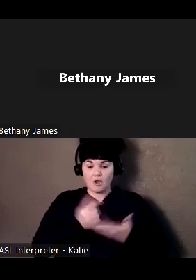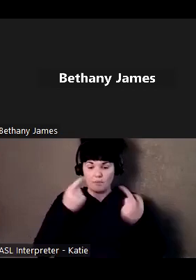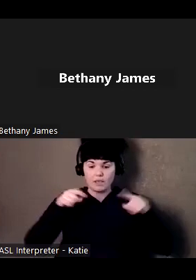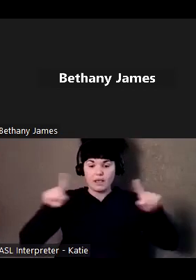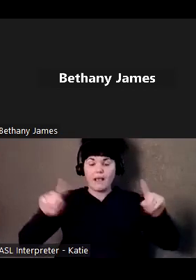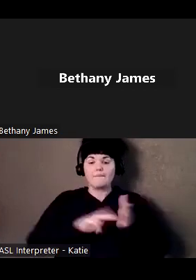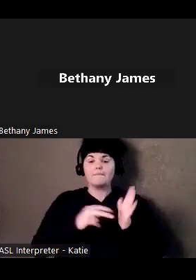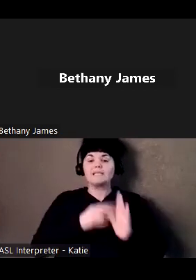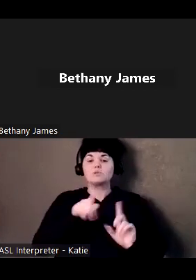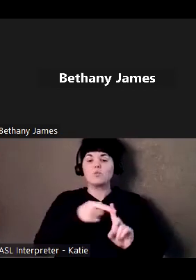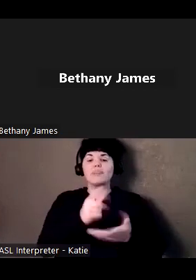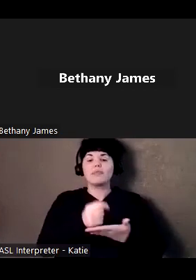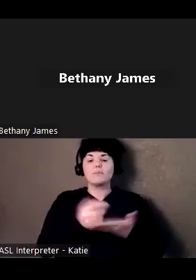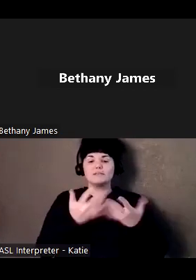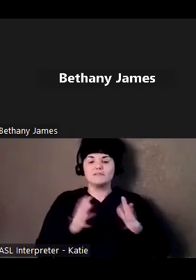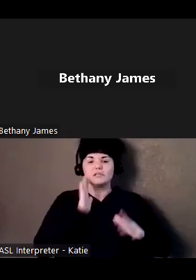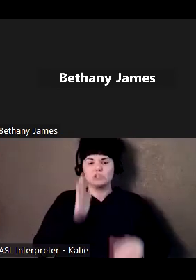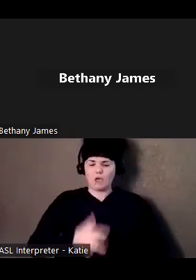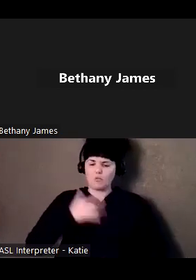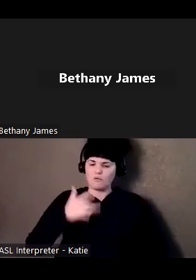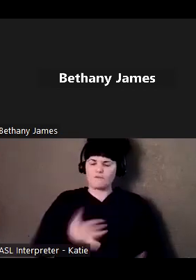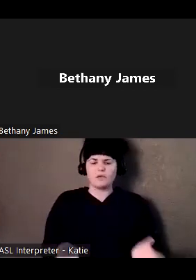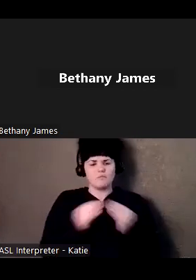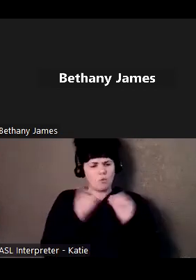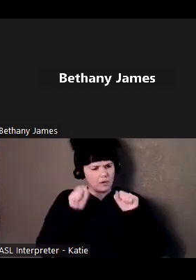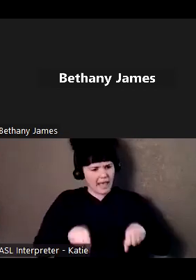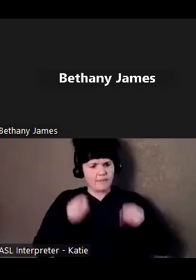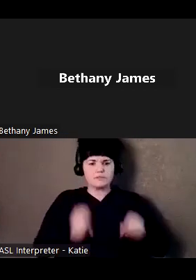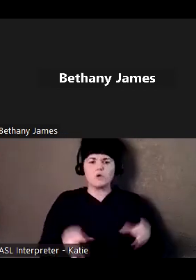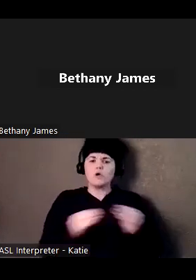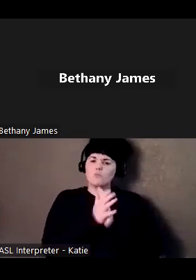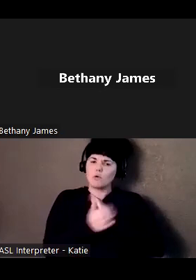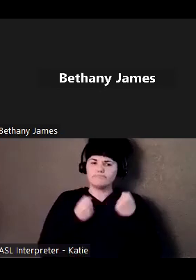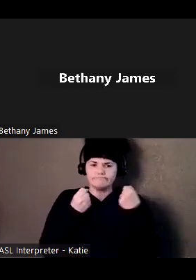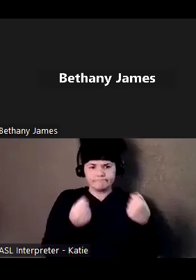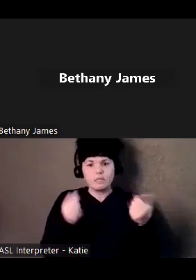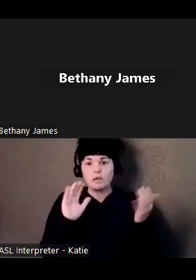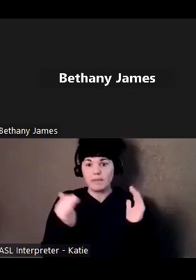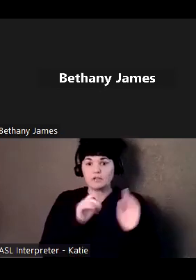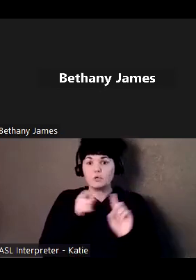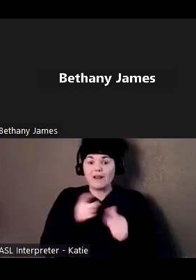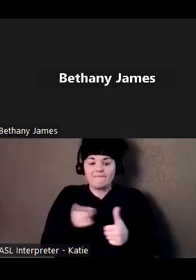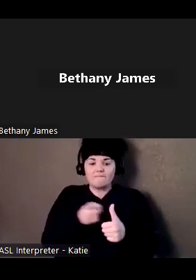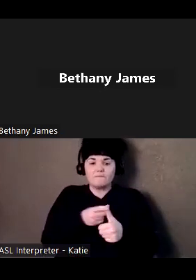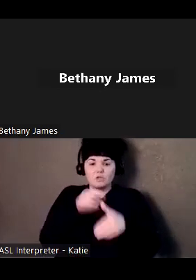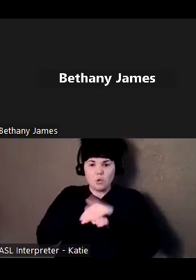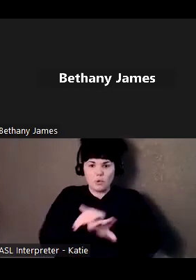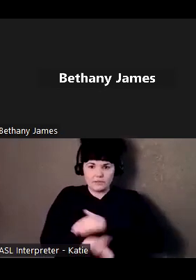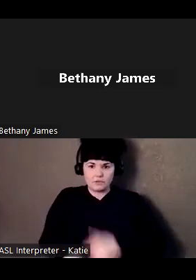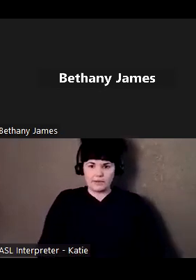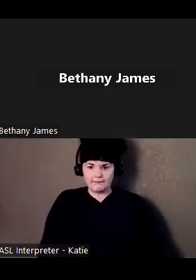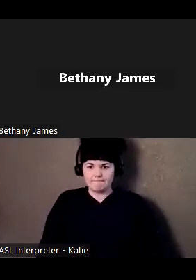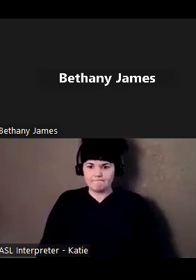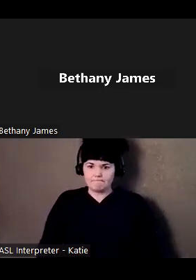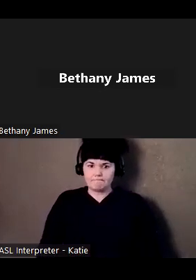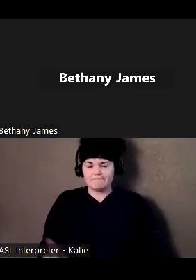that therapy feeling more capable and more competent than I felt going into it, at least in some